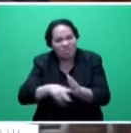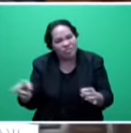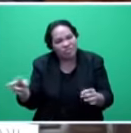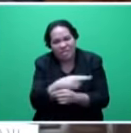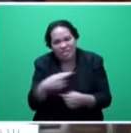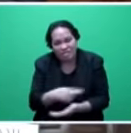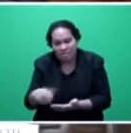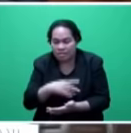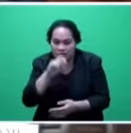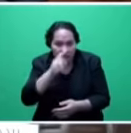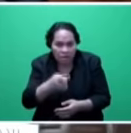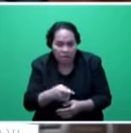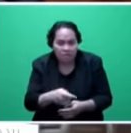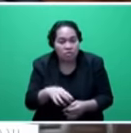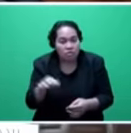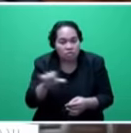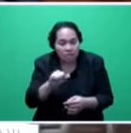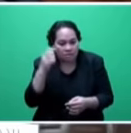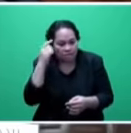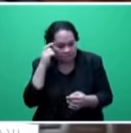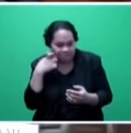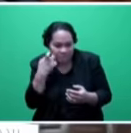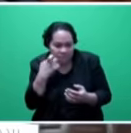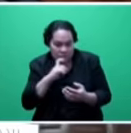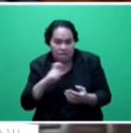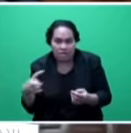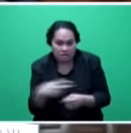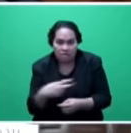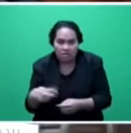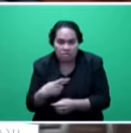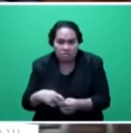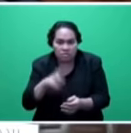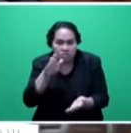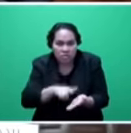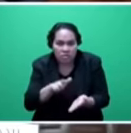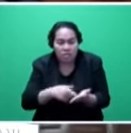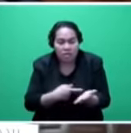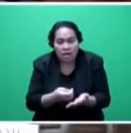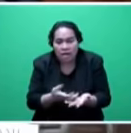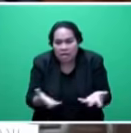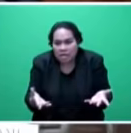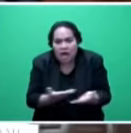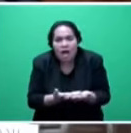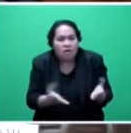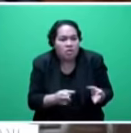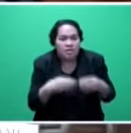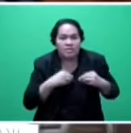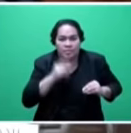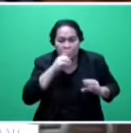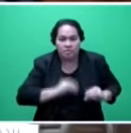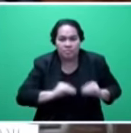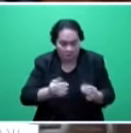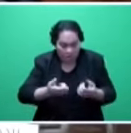unilaterally. We must consider implications to our local environment in terms of employment, investment, and capacity for our local